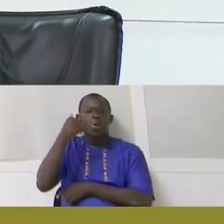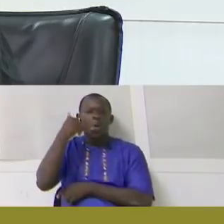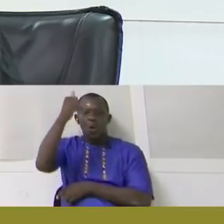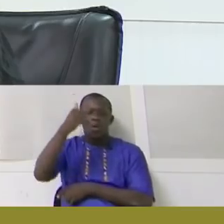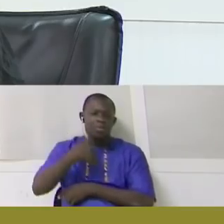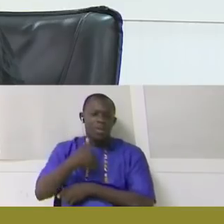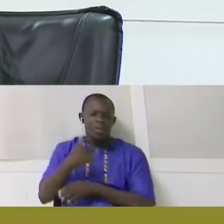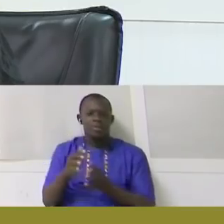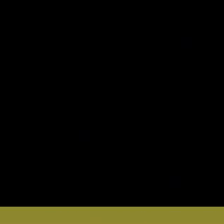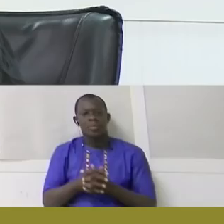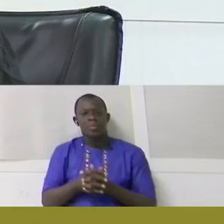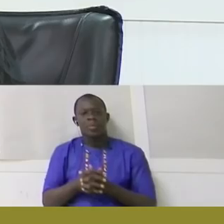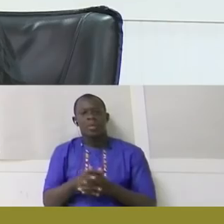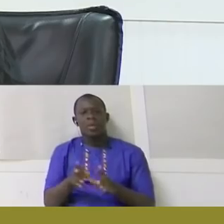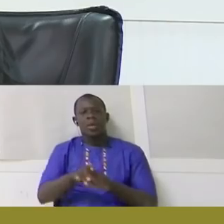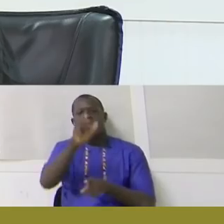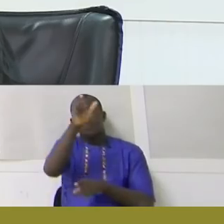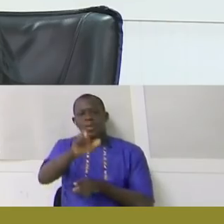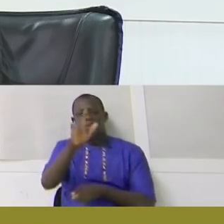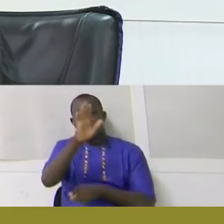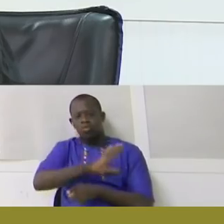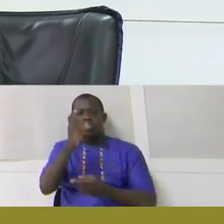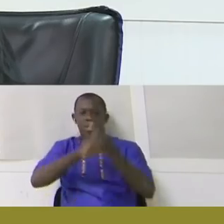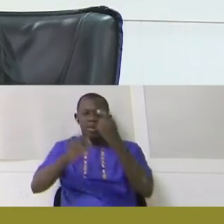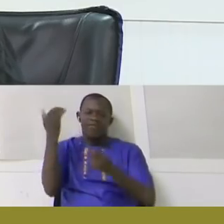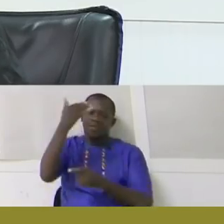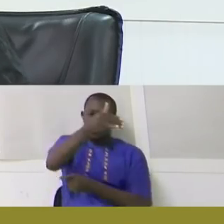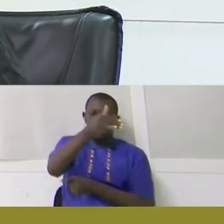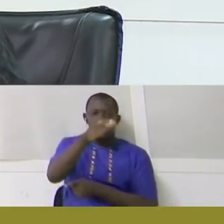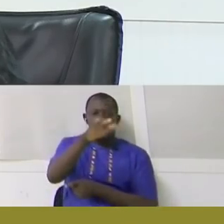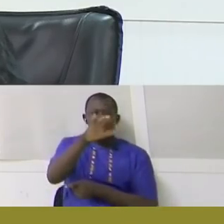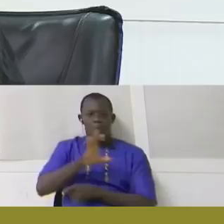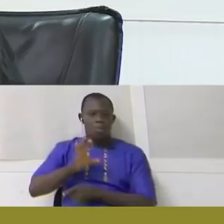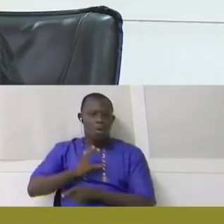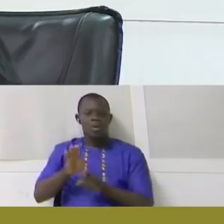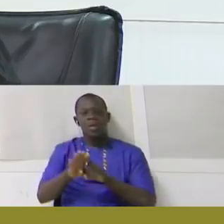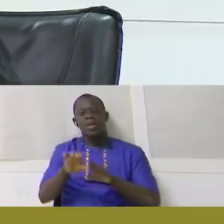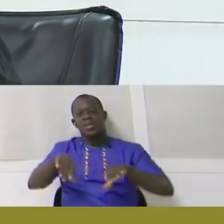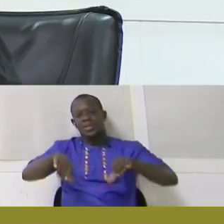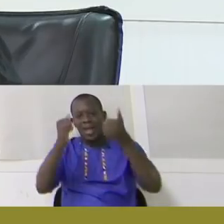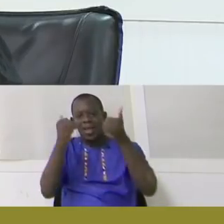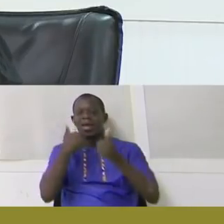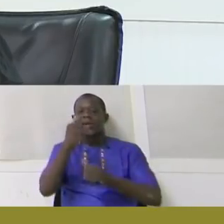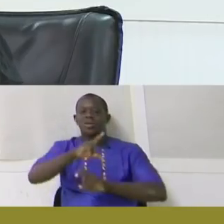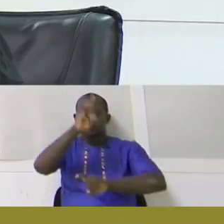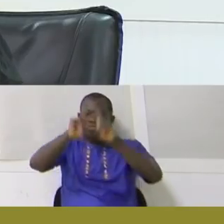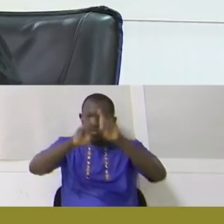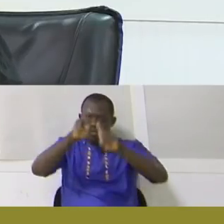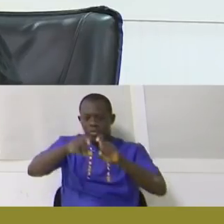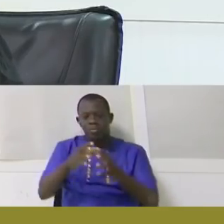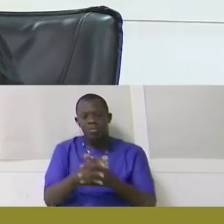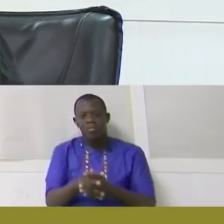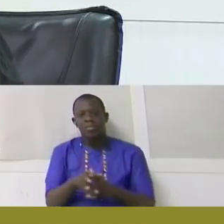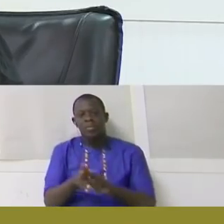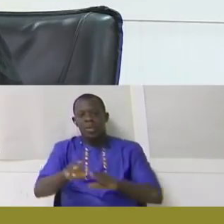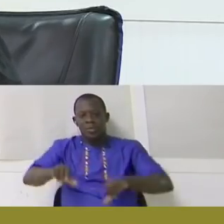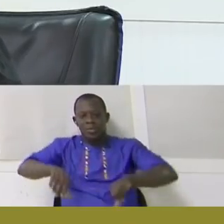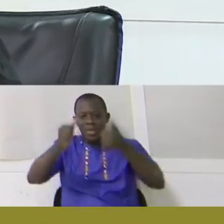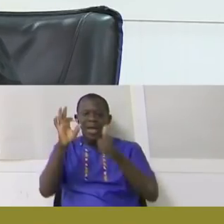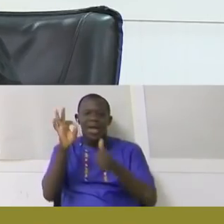CID called me. He too came to the house and was questioning me. Mokuma said